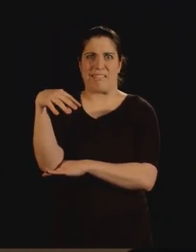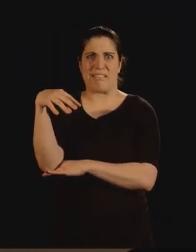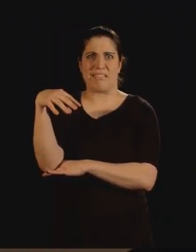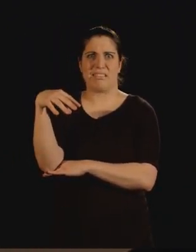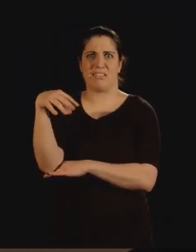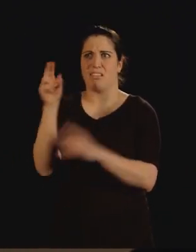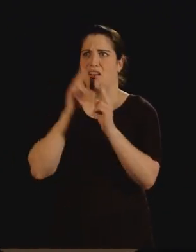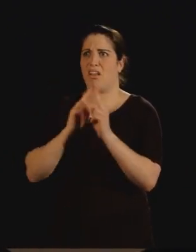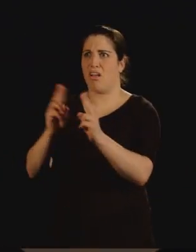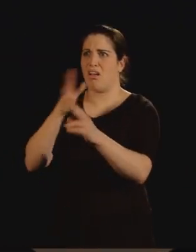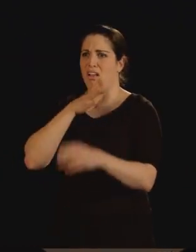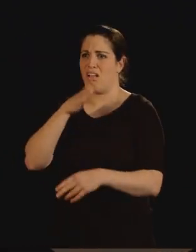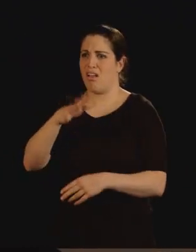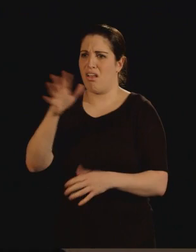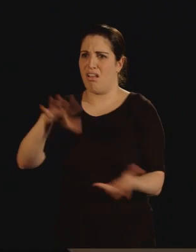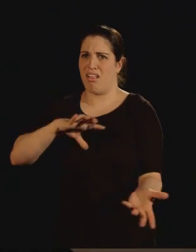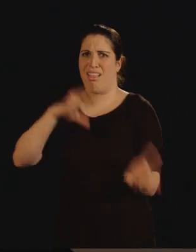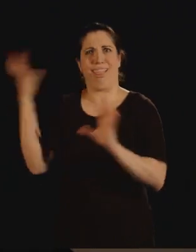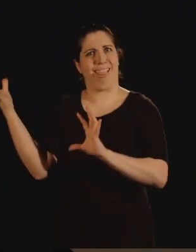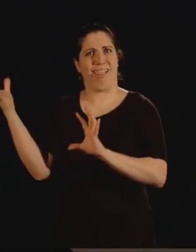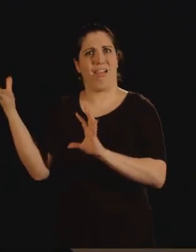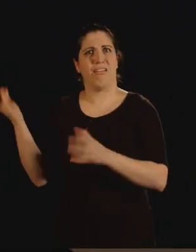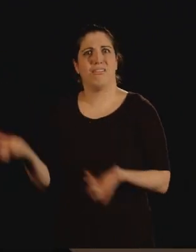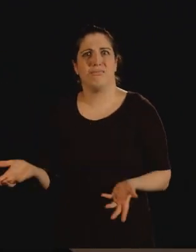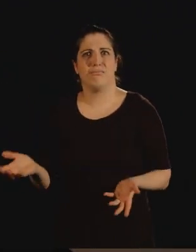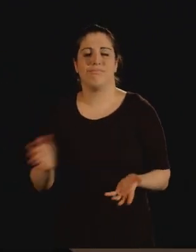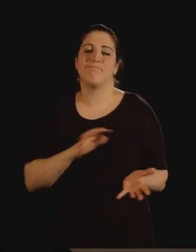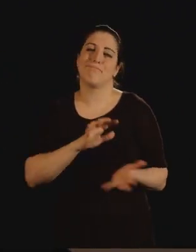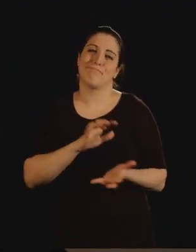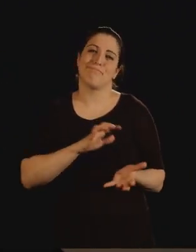What a hell of a way to remember grandma.